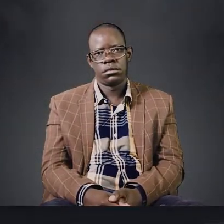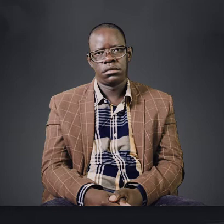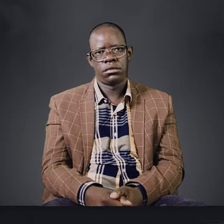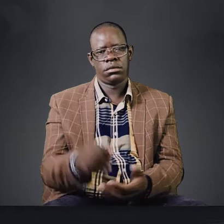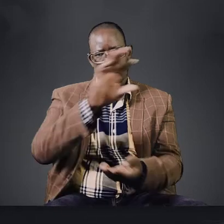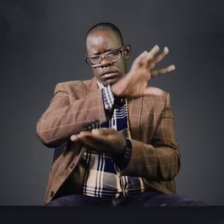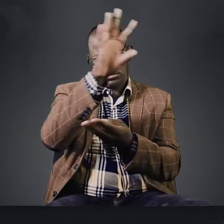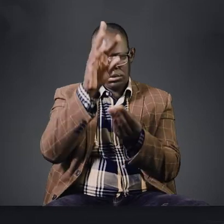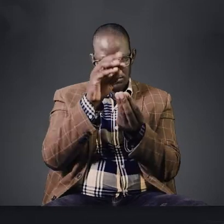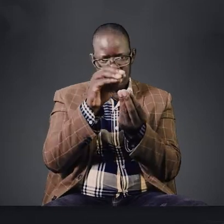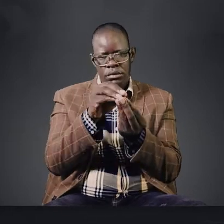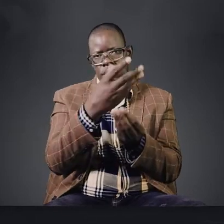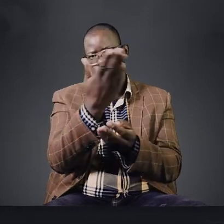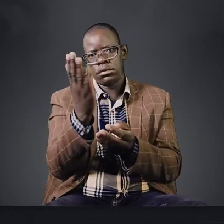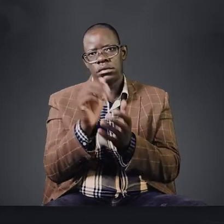Viewers, let's summarize.